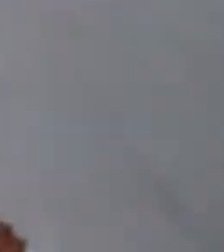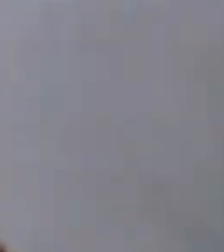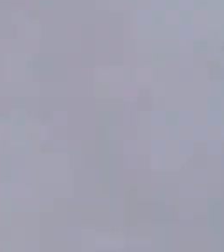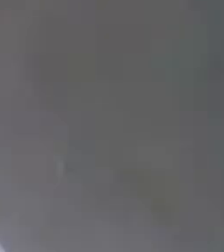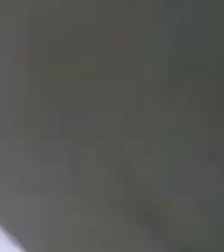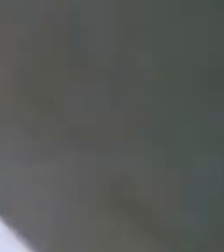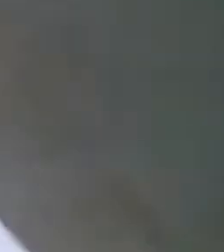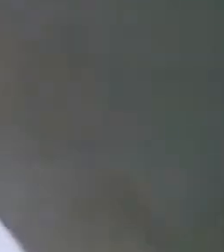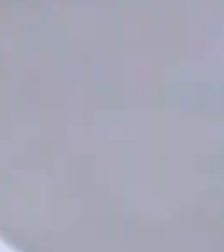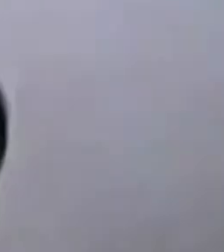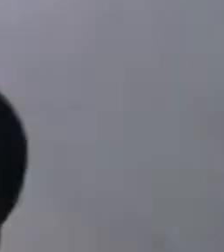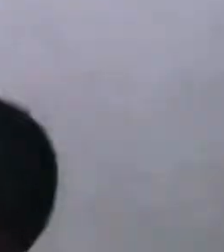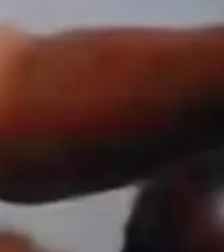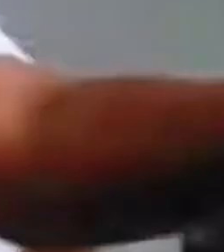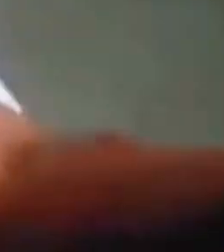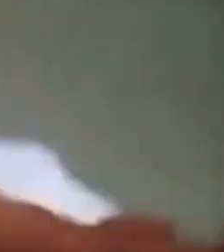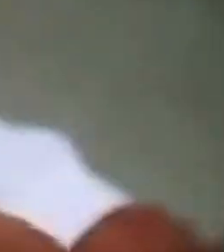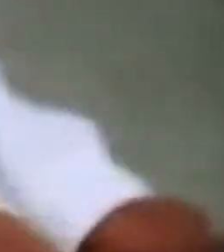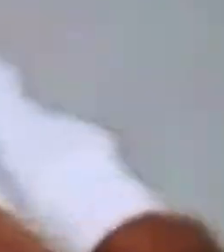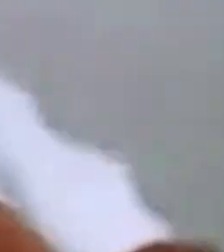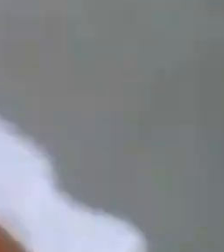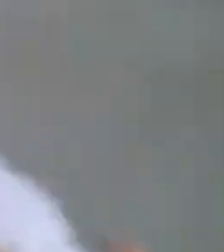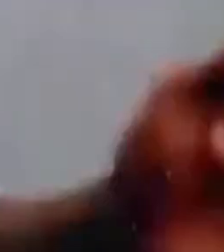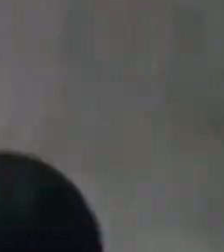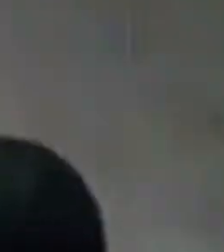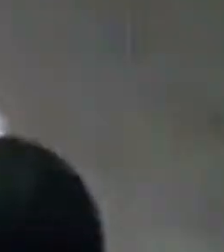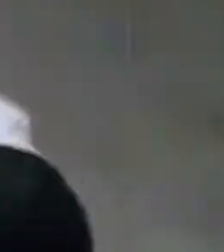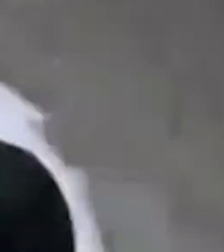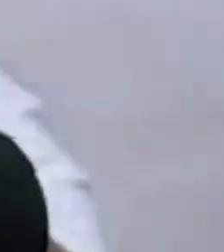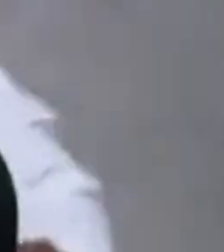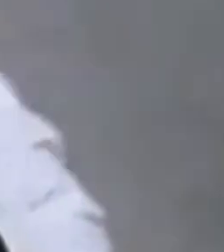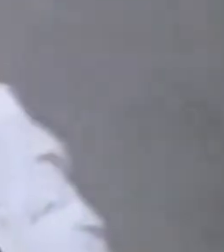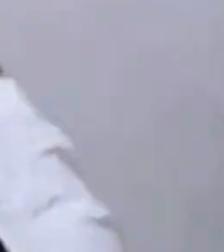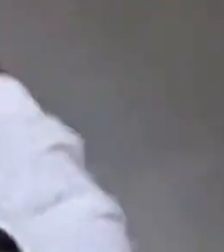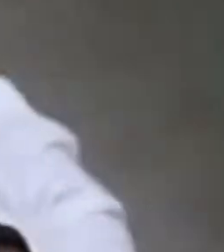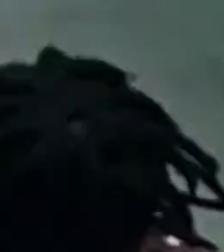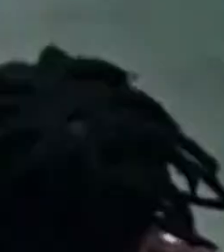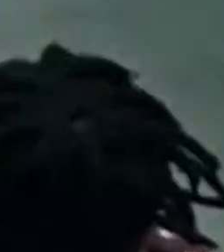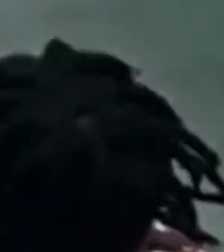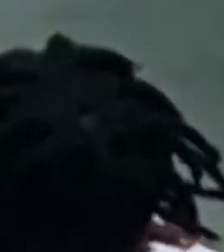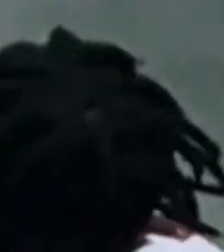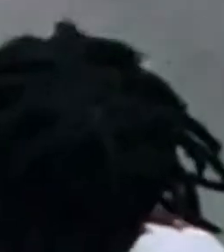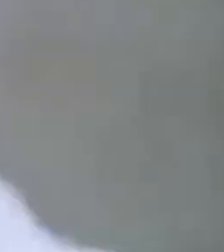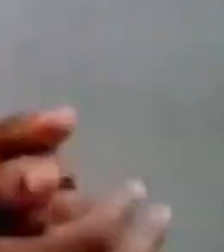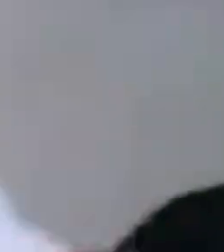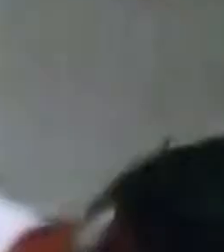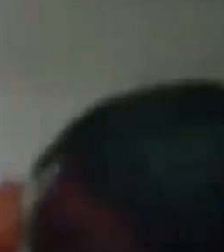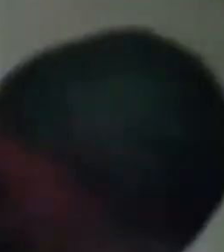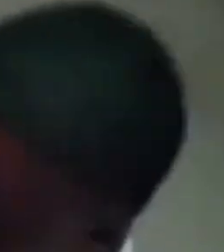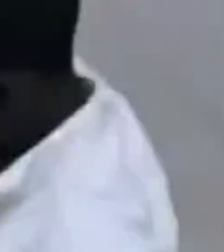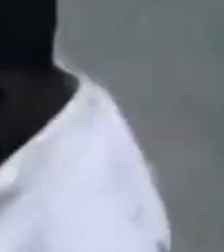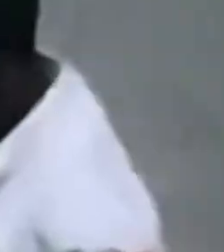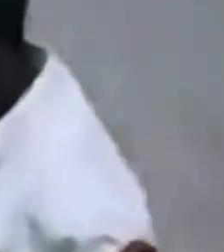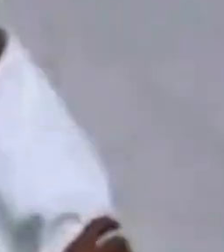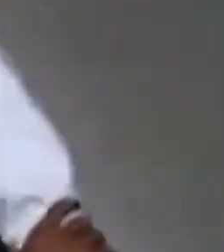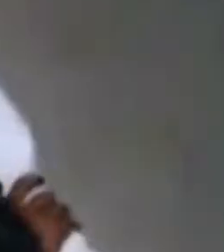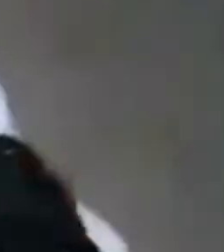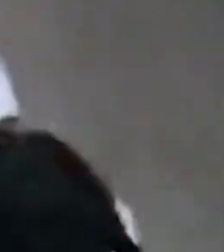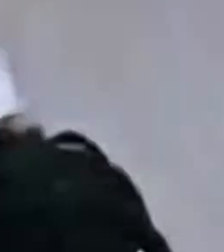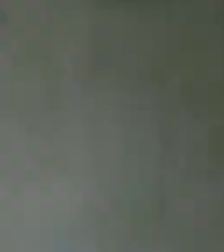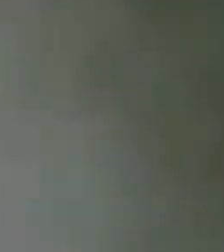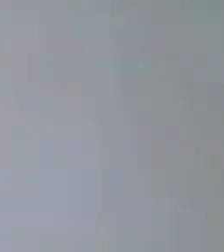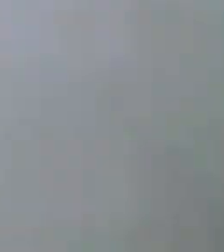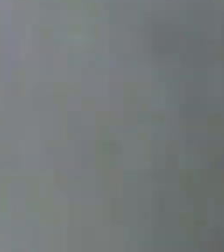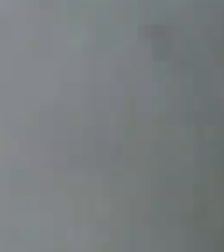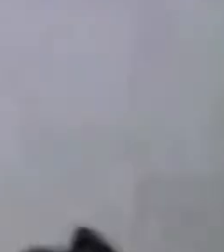hear it. And Lord, remind them that you love them like you love me. Want them like you want me. With salvation comes peace. If I have nothing else in life, I'd be full of